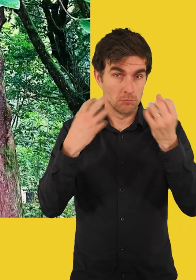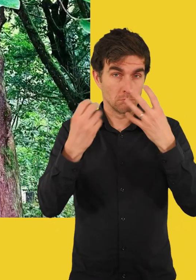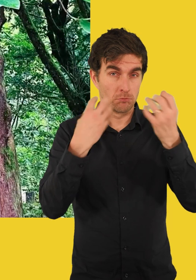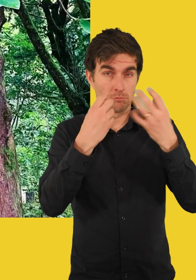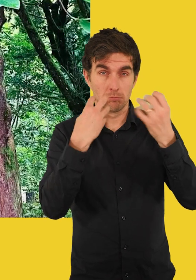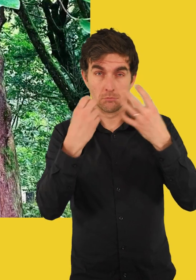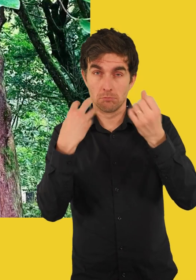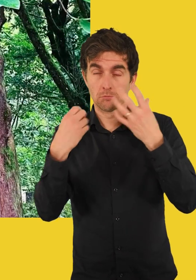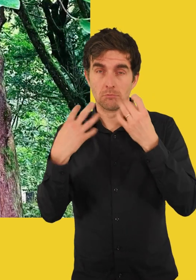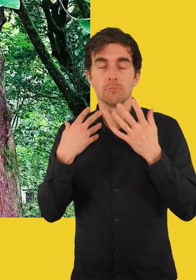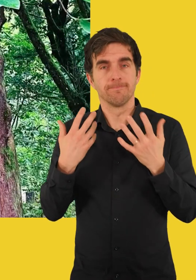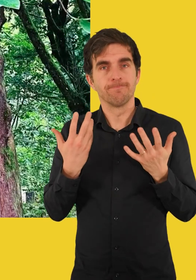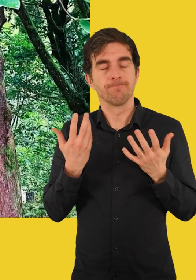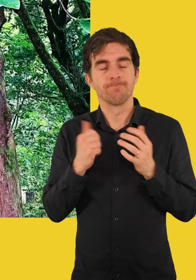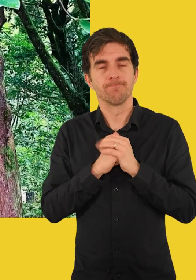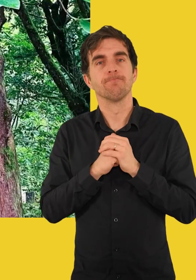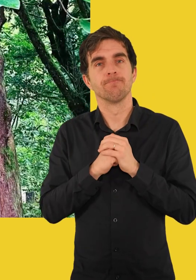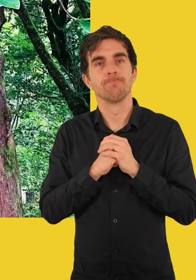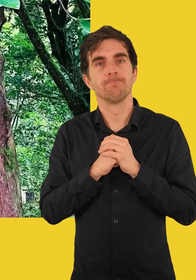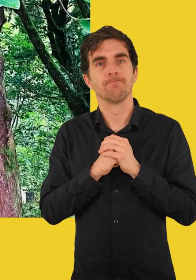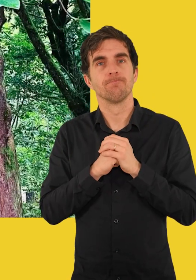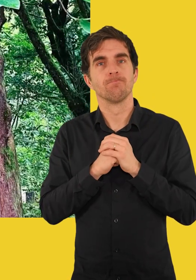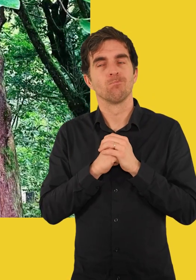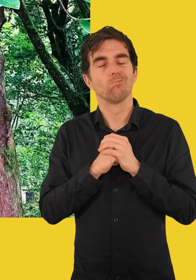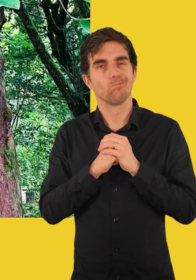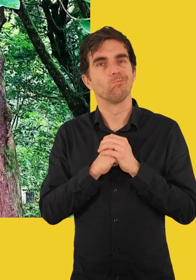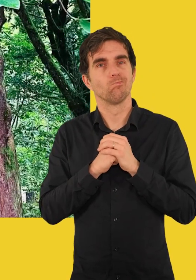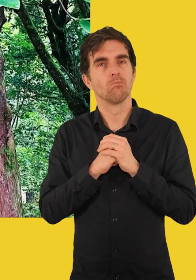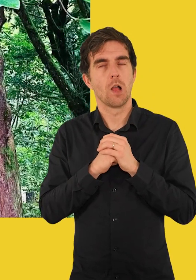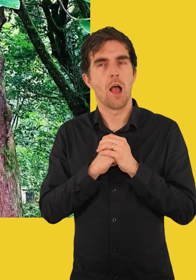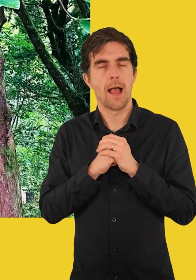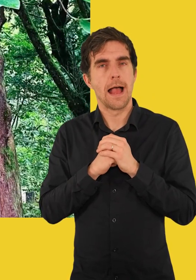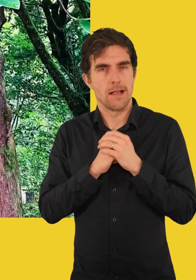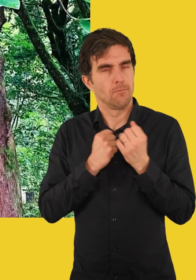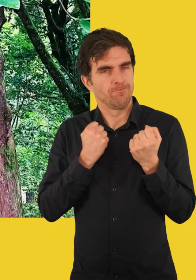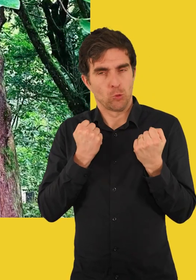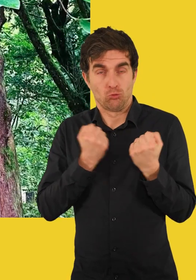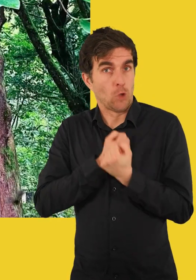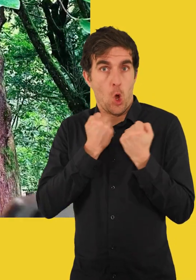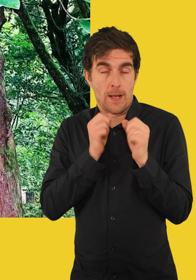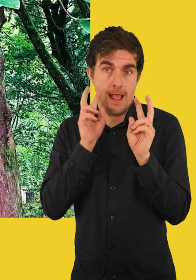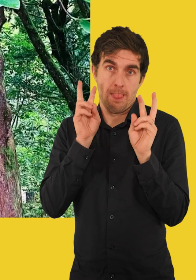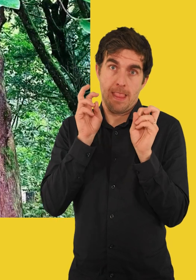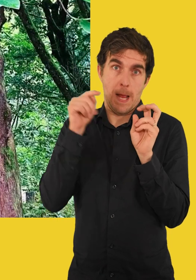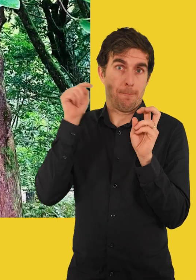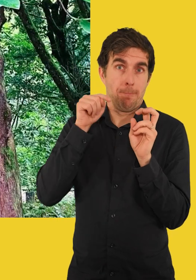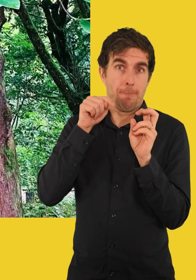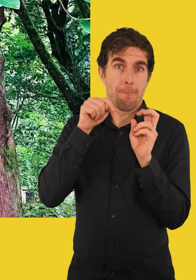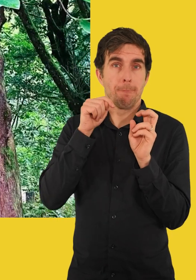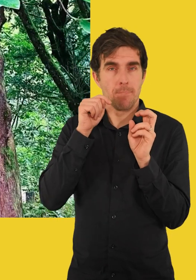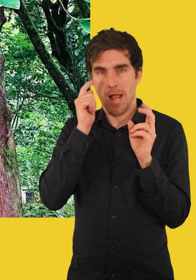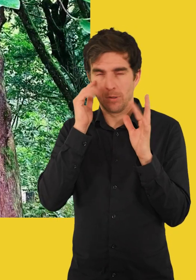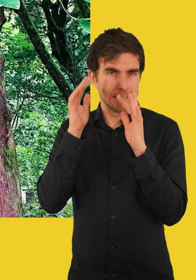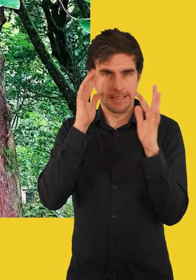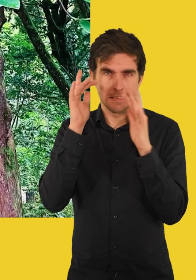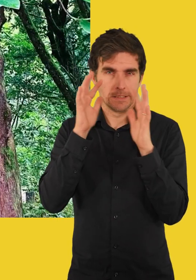of disproportionality. Certainly a very strong theme. And I've kind of